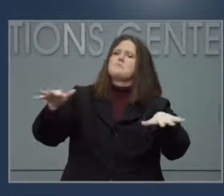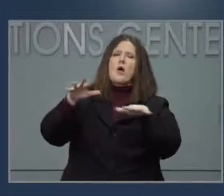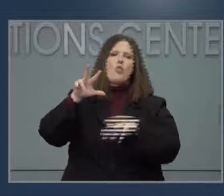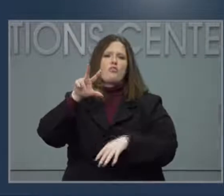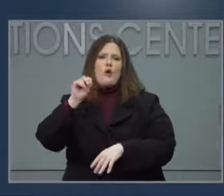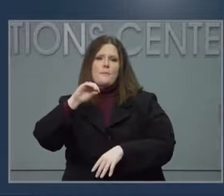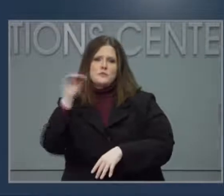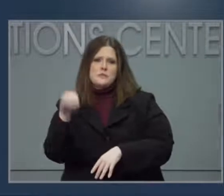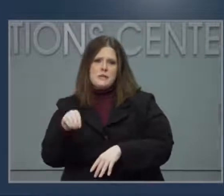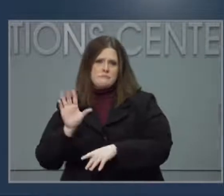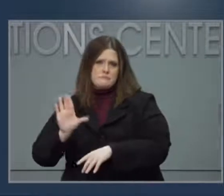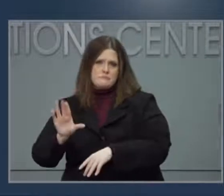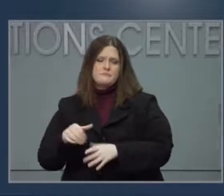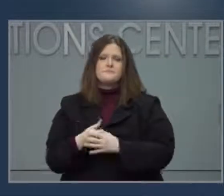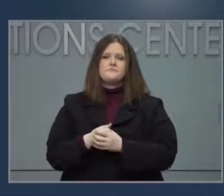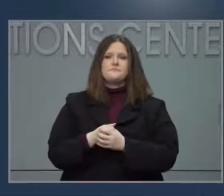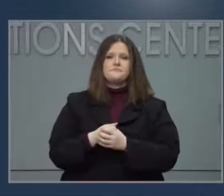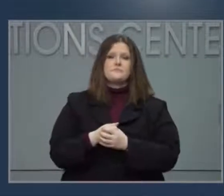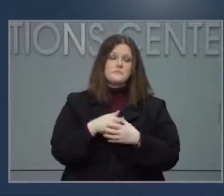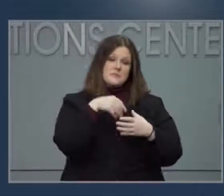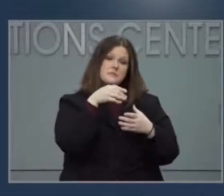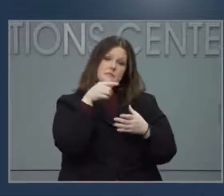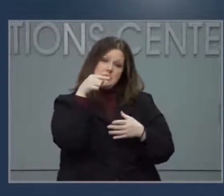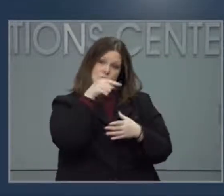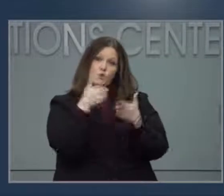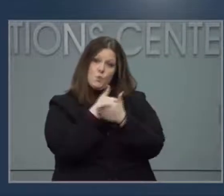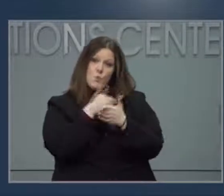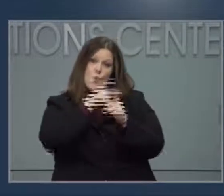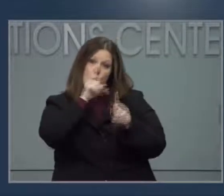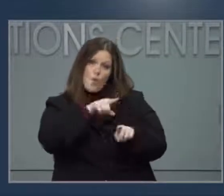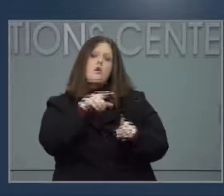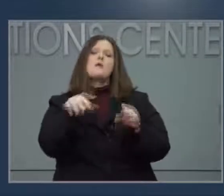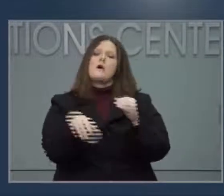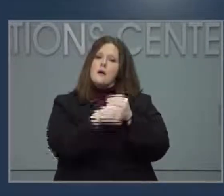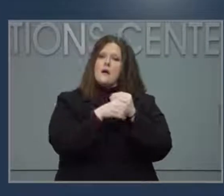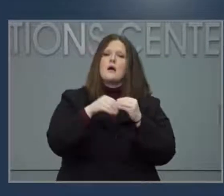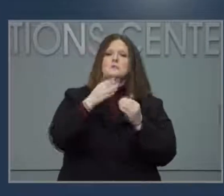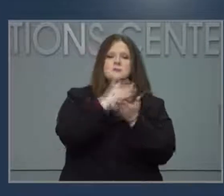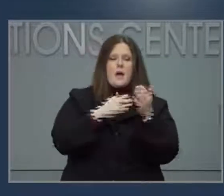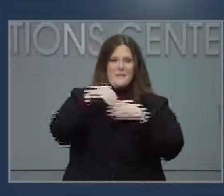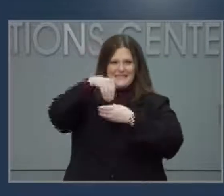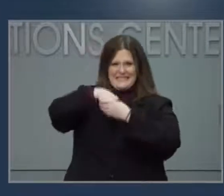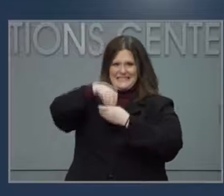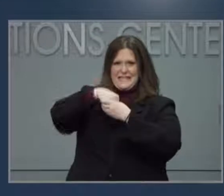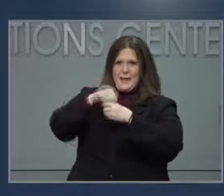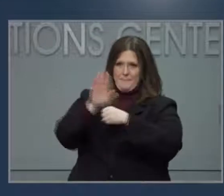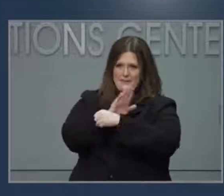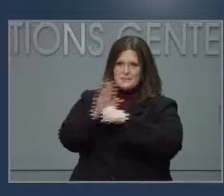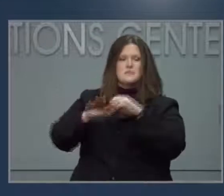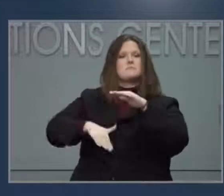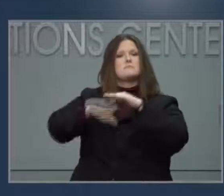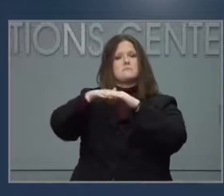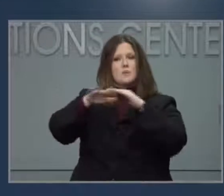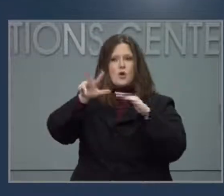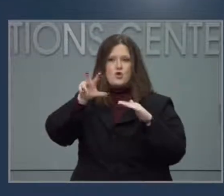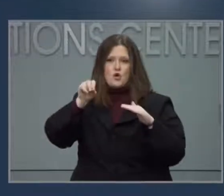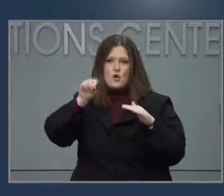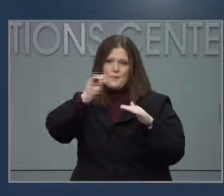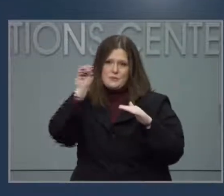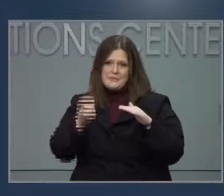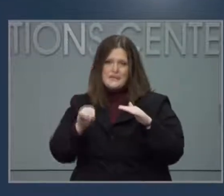will also allow some indoor businesses to open at 30% capacity with a cap of 250